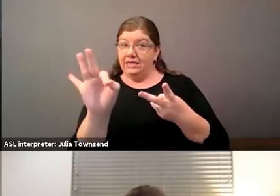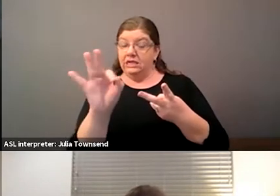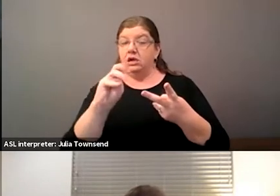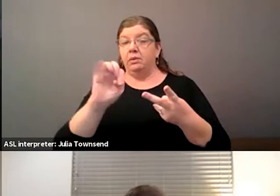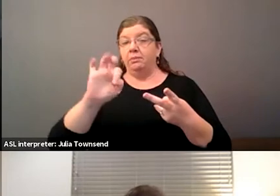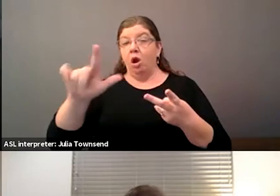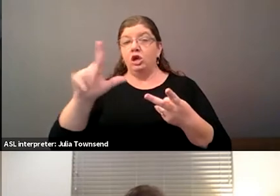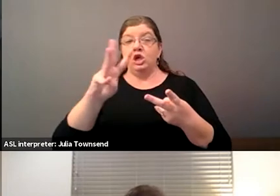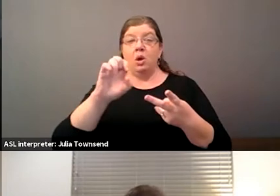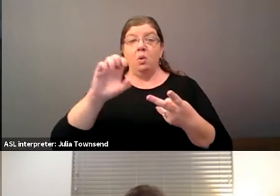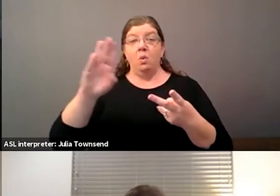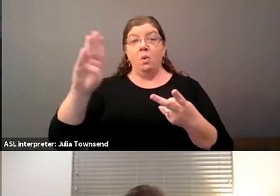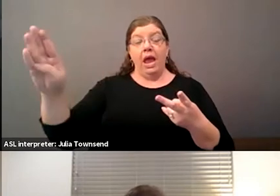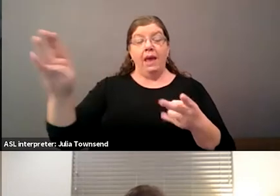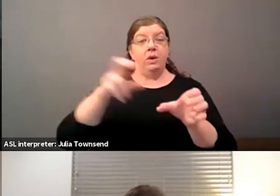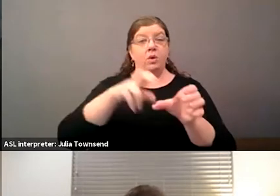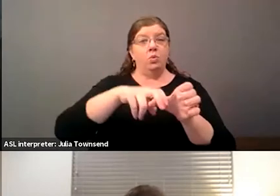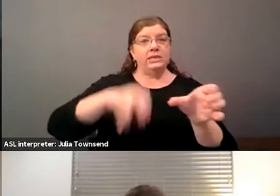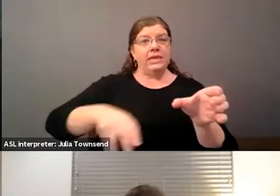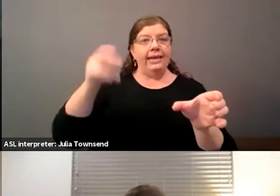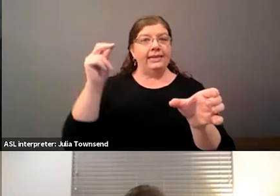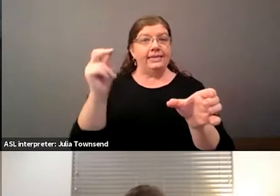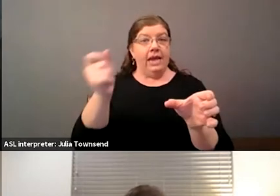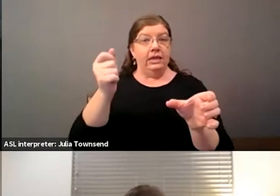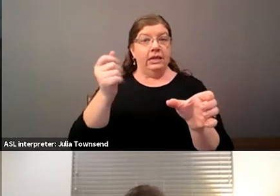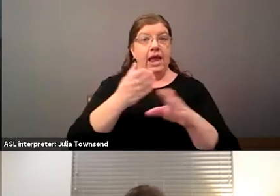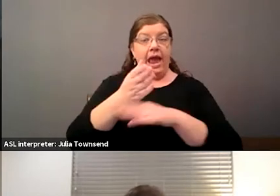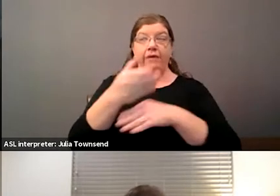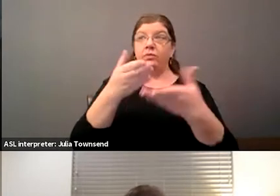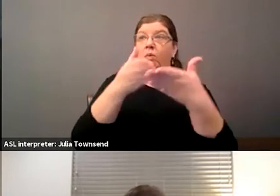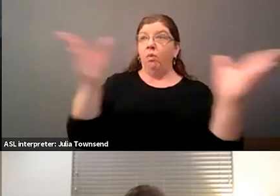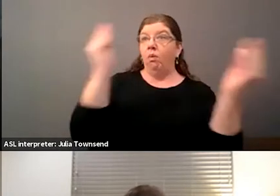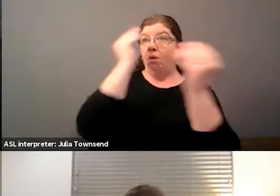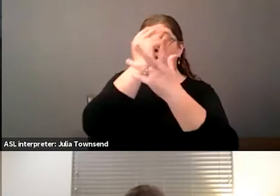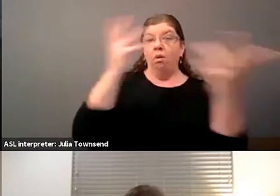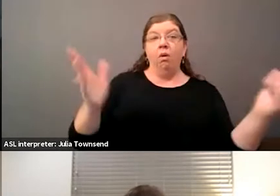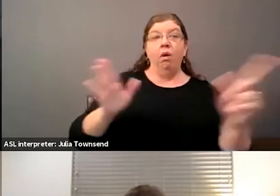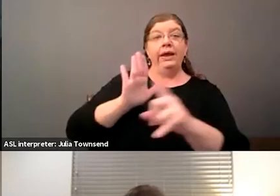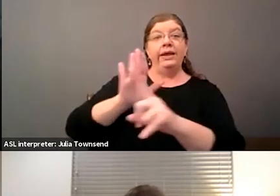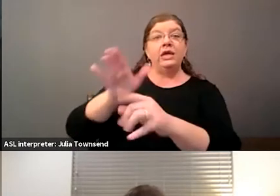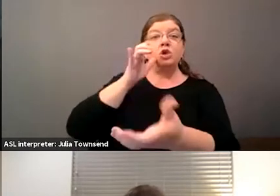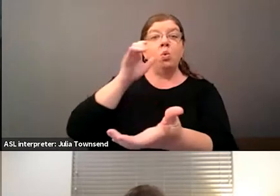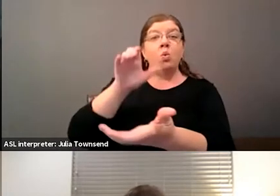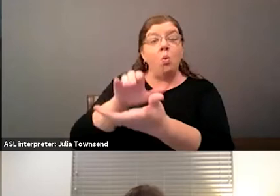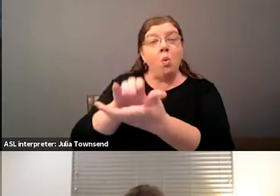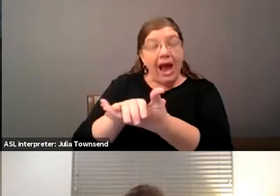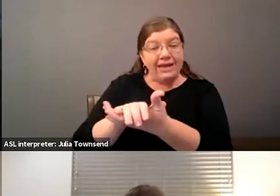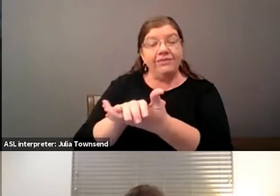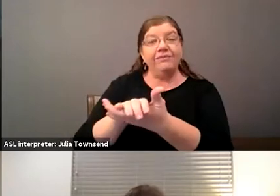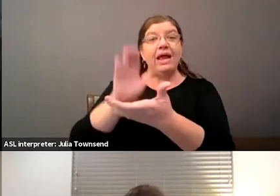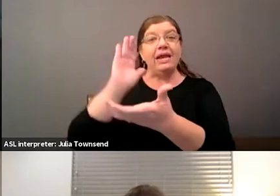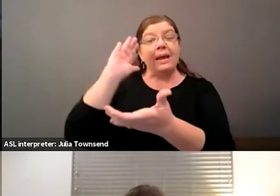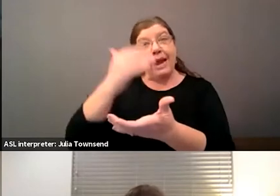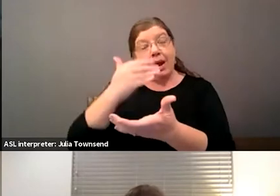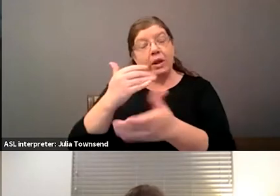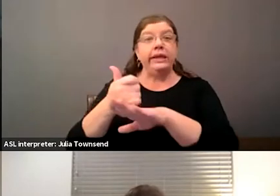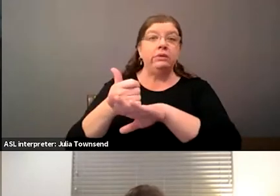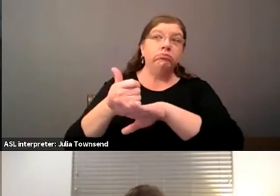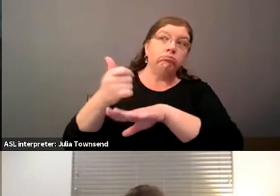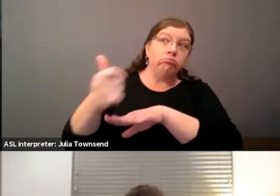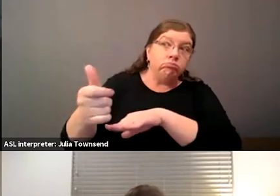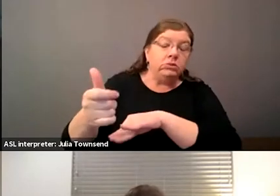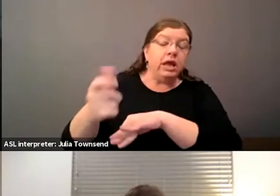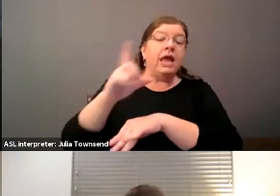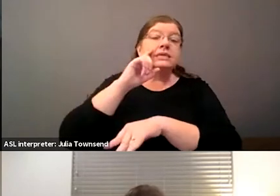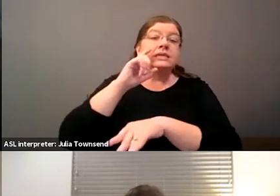webb was resigned suddenly after it became public that his wife had apparently allegedly had a